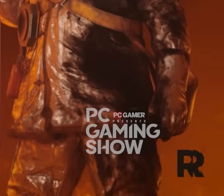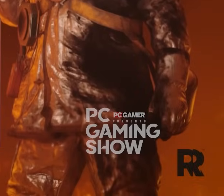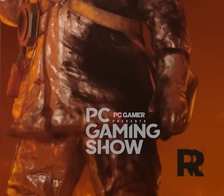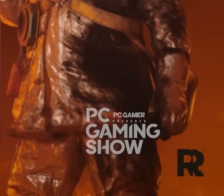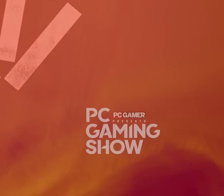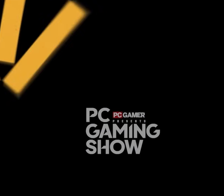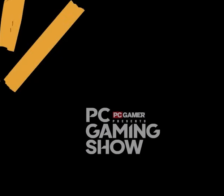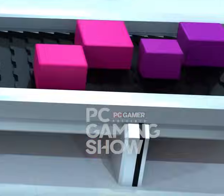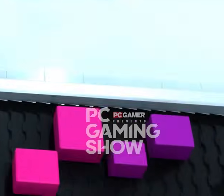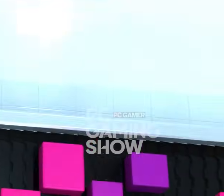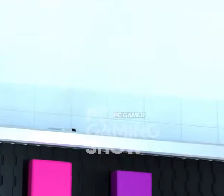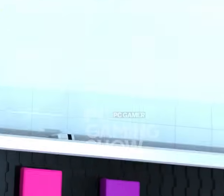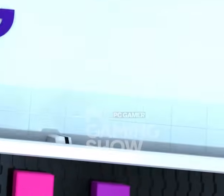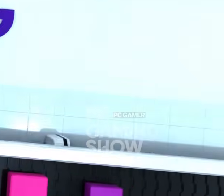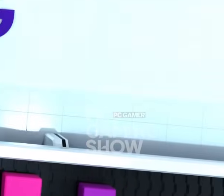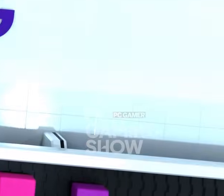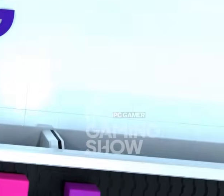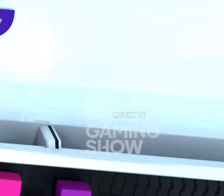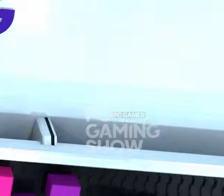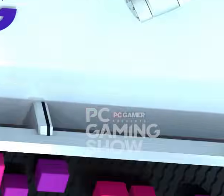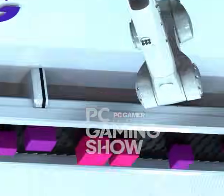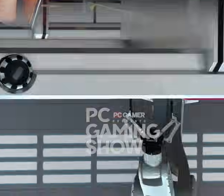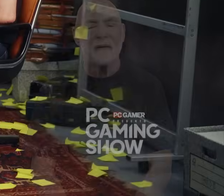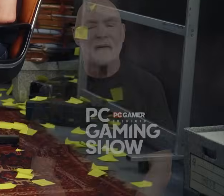on it.